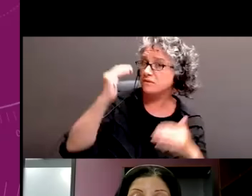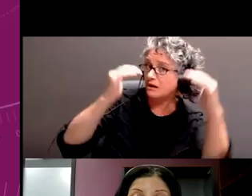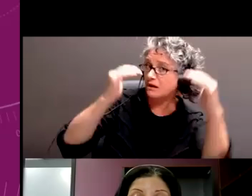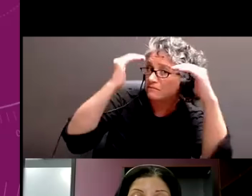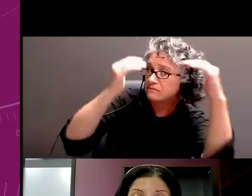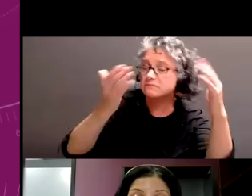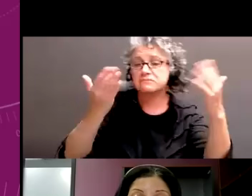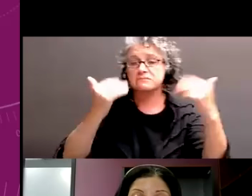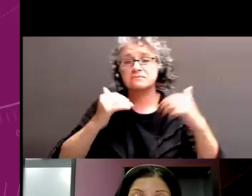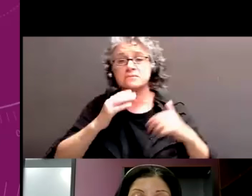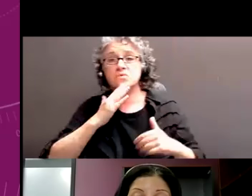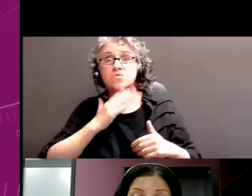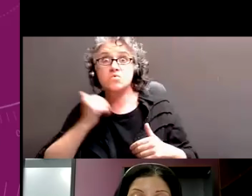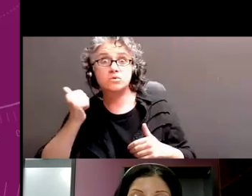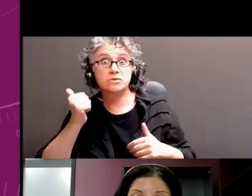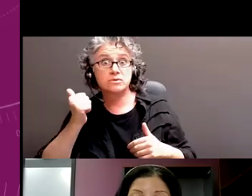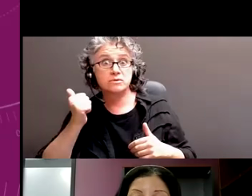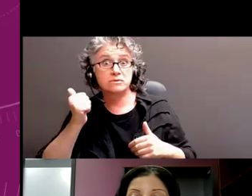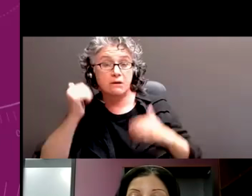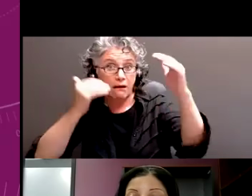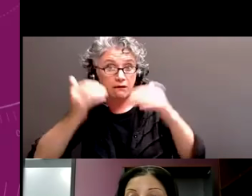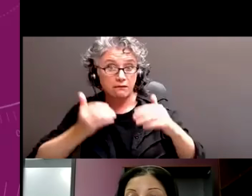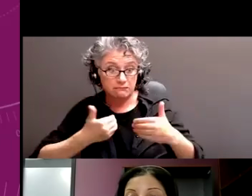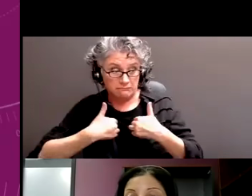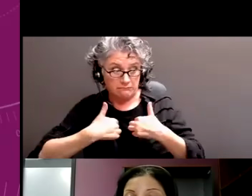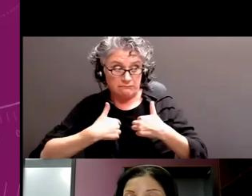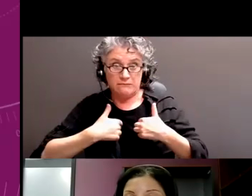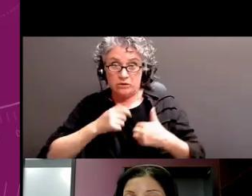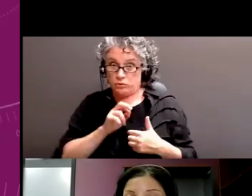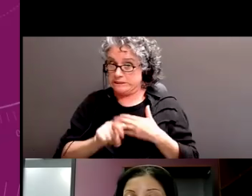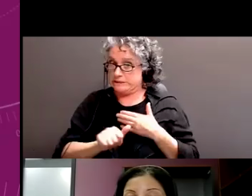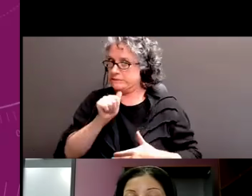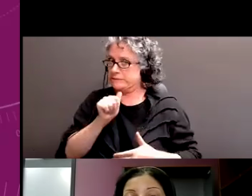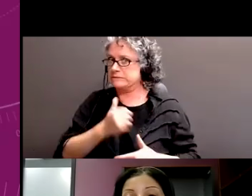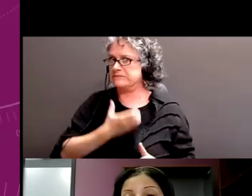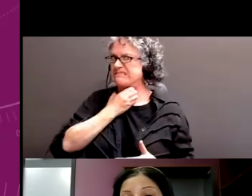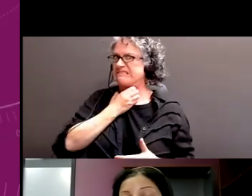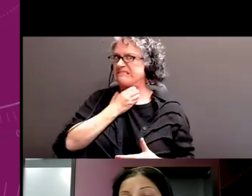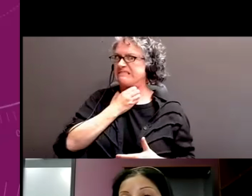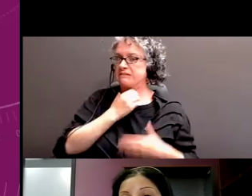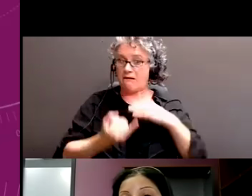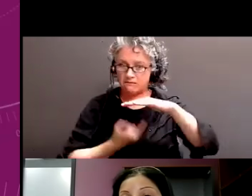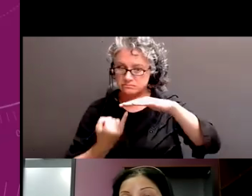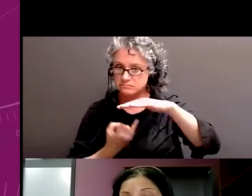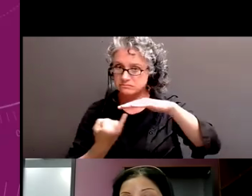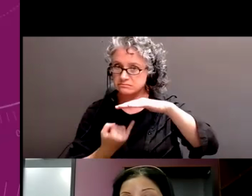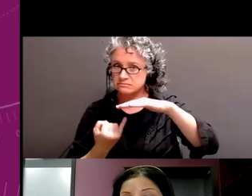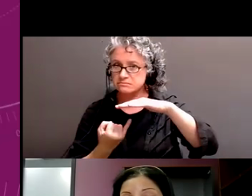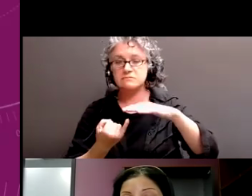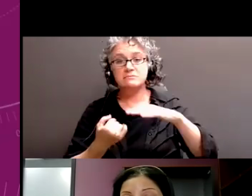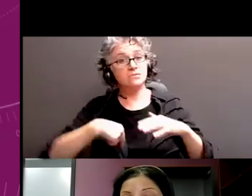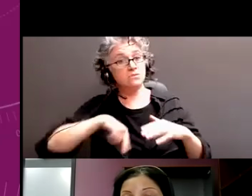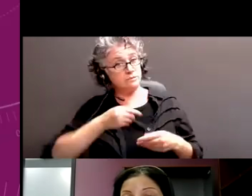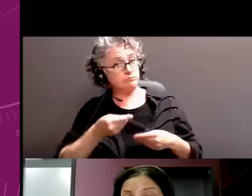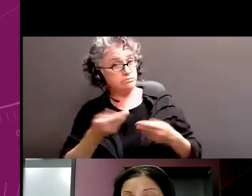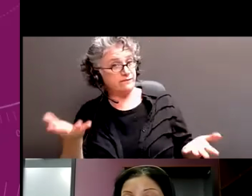be an older adult who's at risk, who is isolated. We also provide information